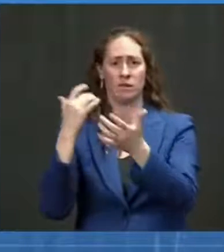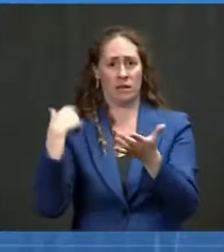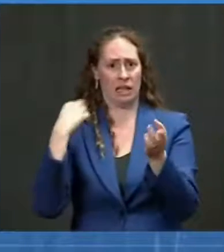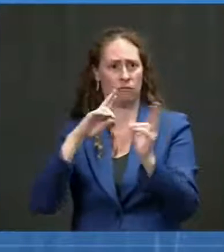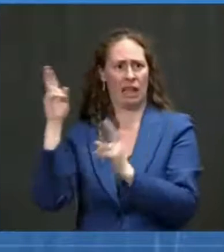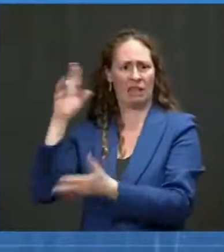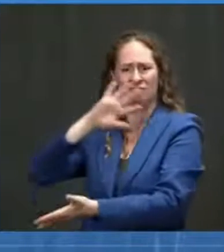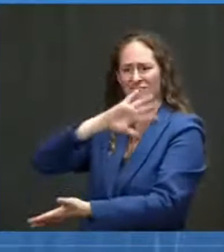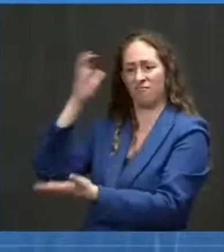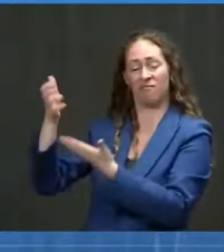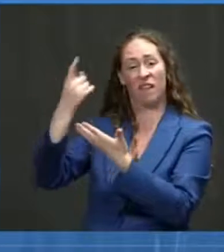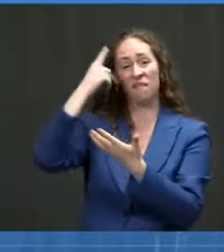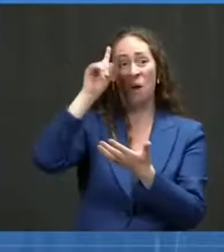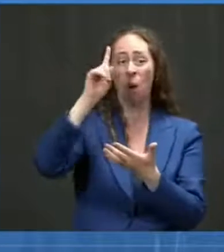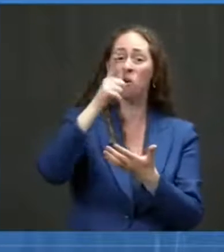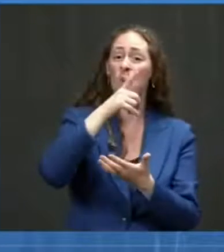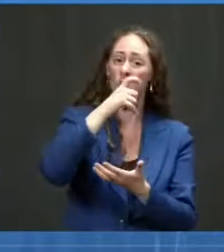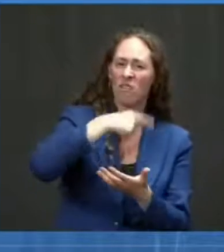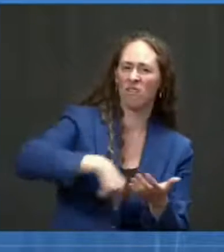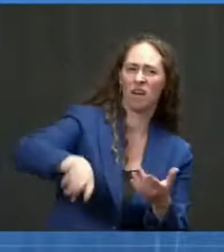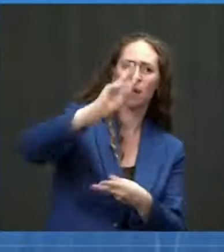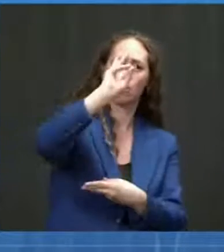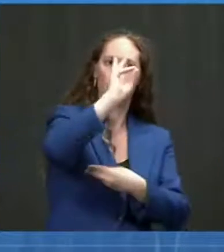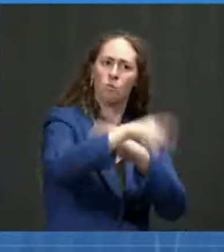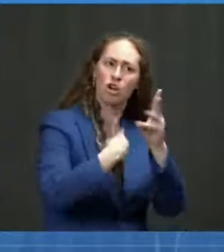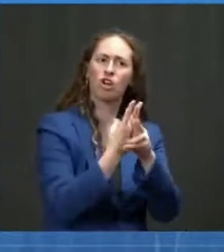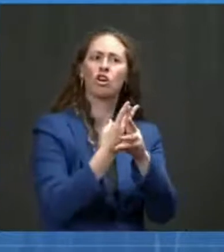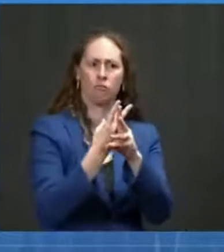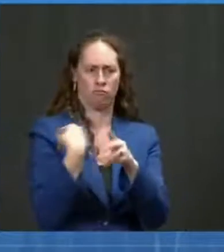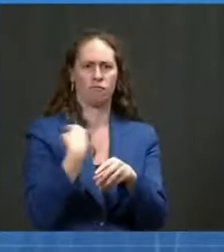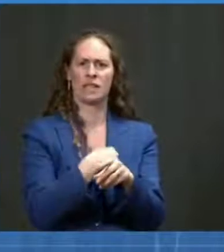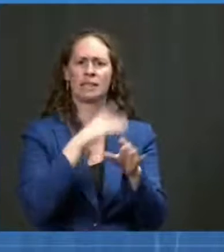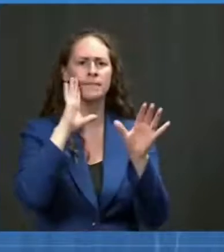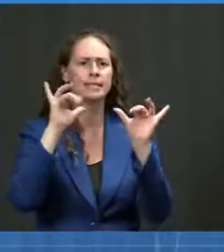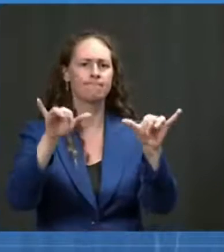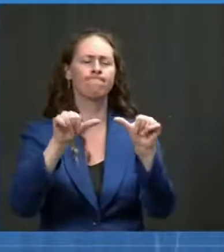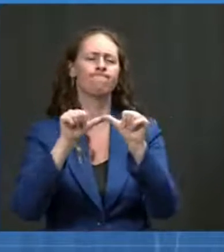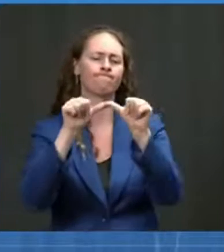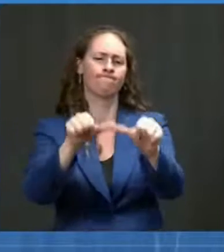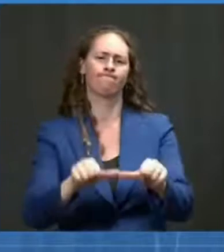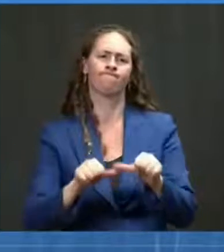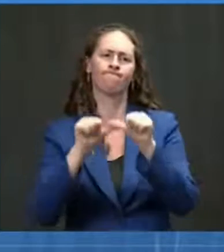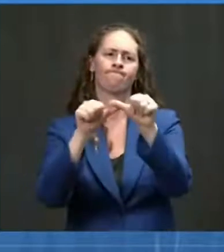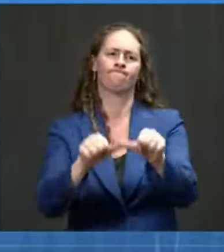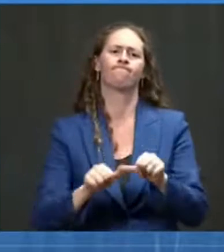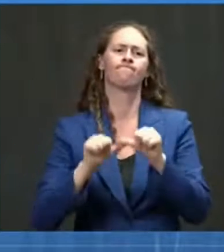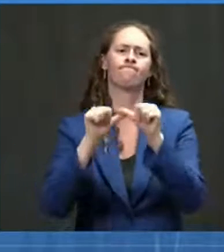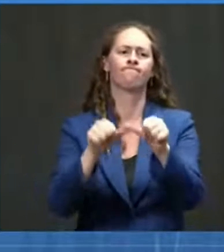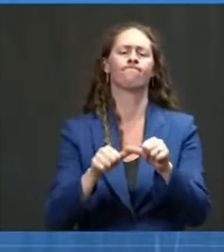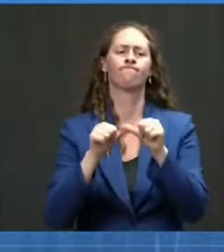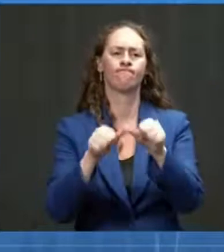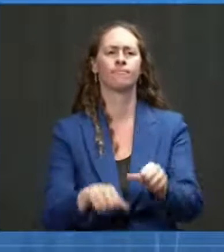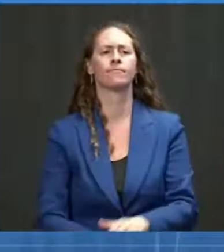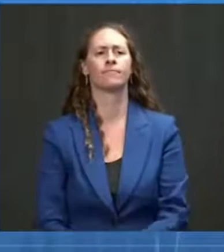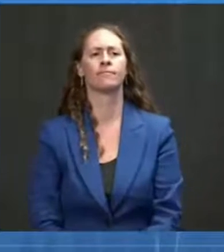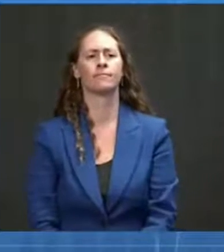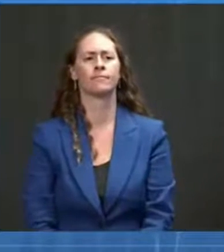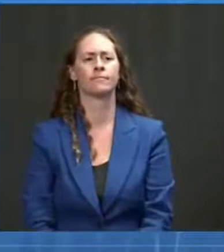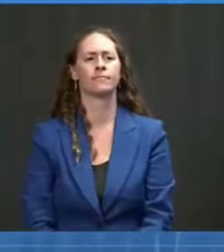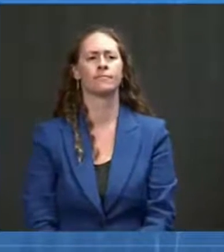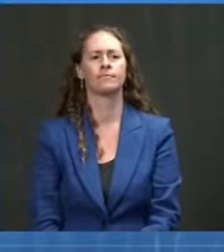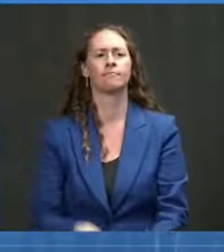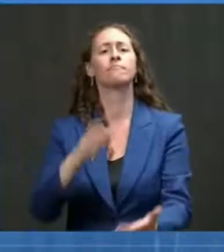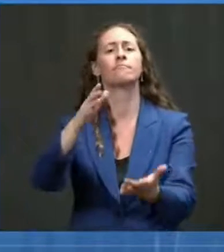do more and more. This builds on our support of the TRIPS waiver, our commitment to COVAX, where we